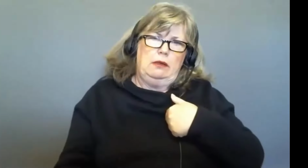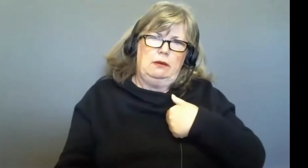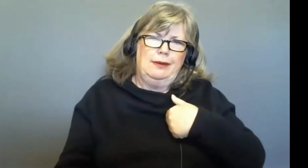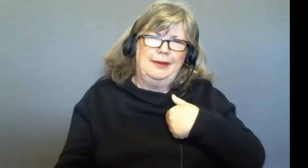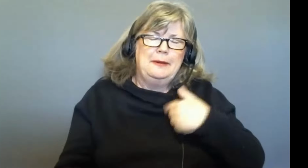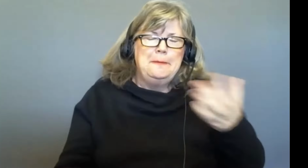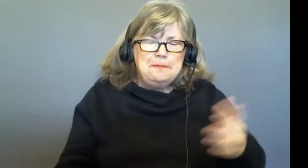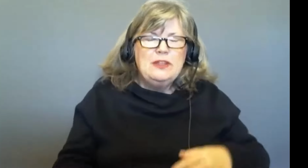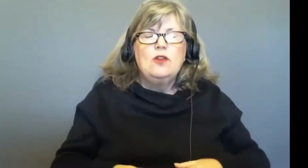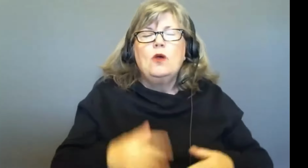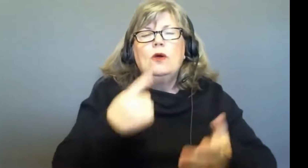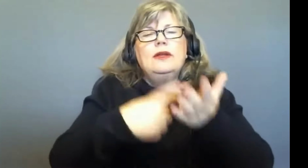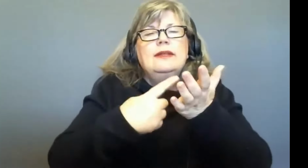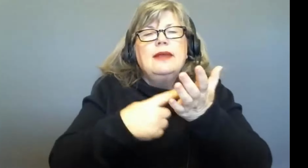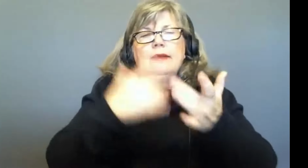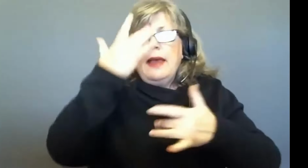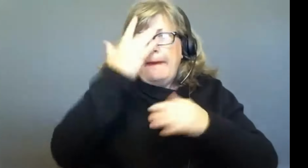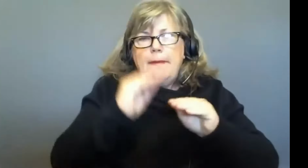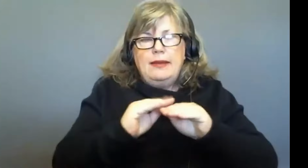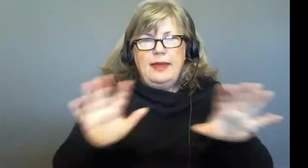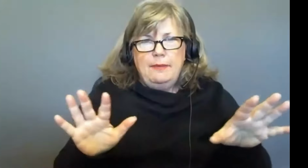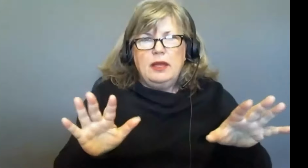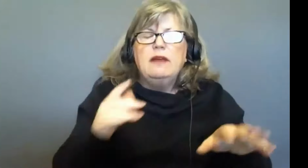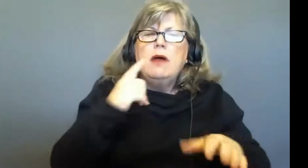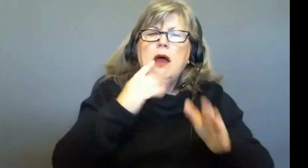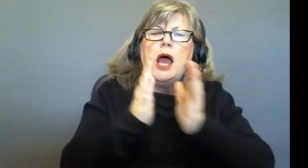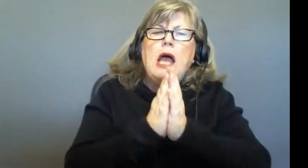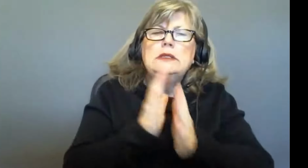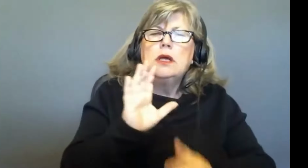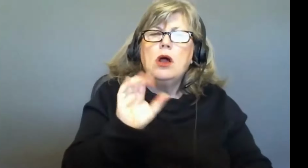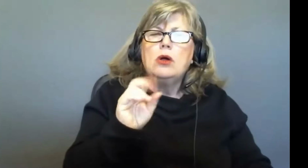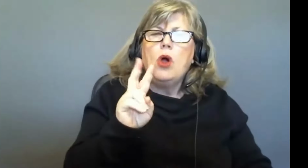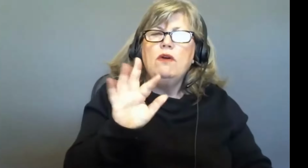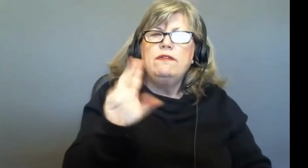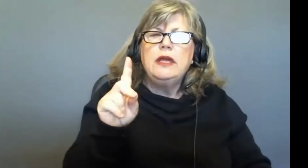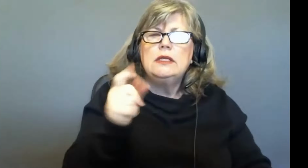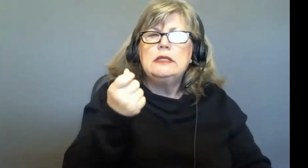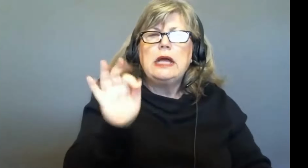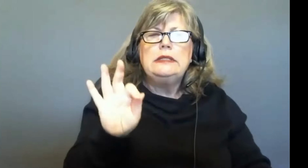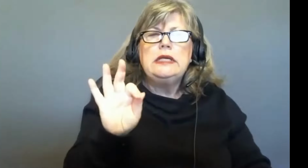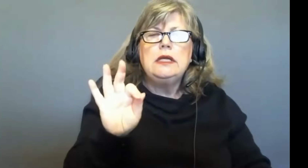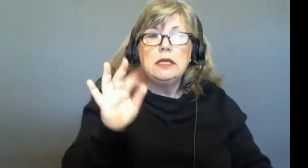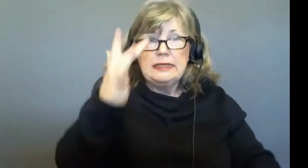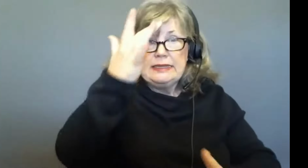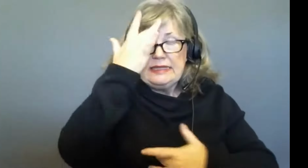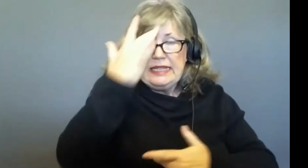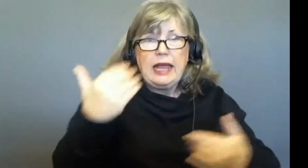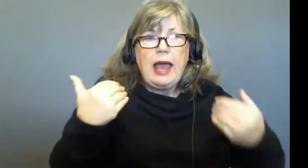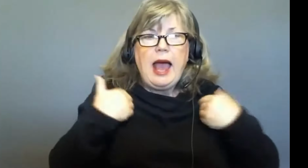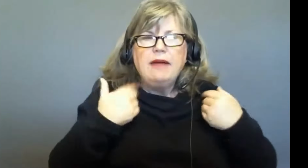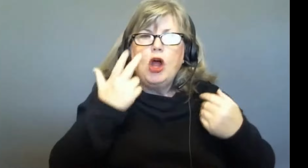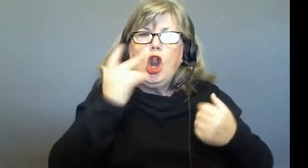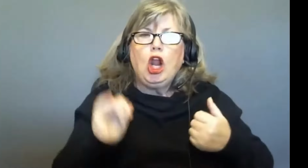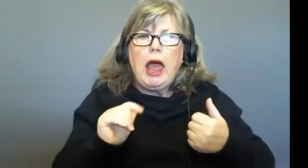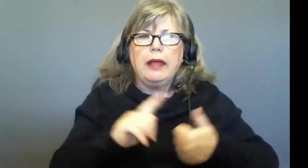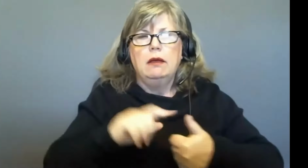the pandemic. If I were to ask you, what are the signs and symptoms of COVID-19? You can probably rhyme them off very quickly. But